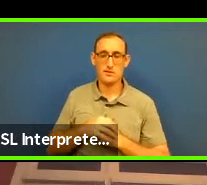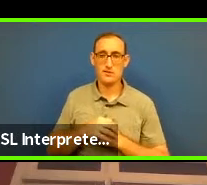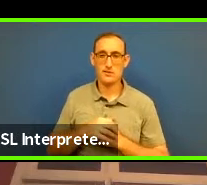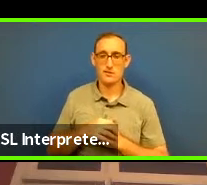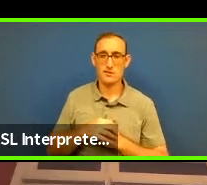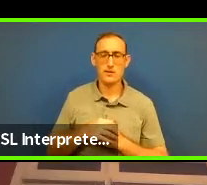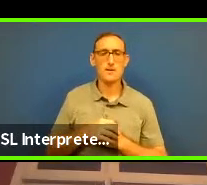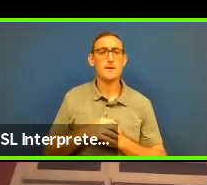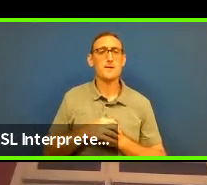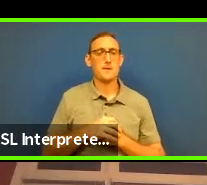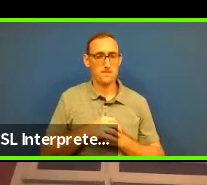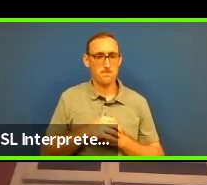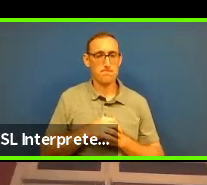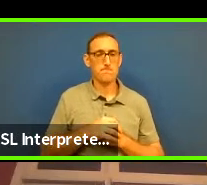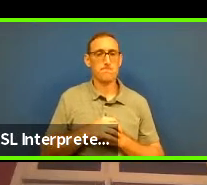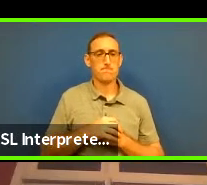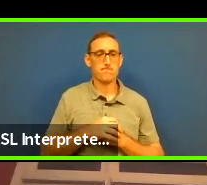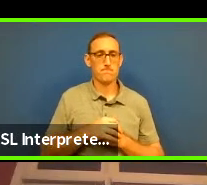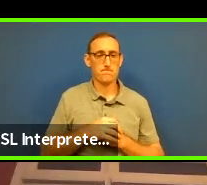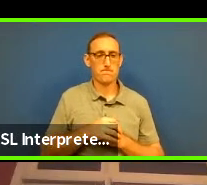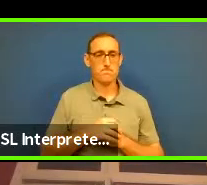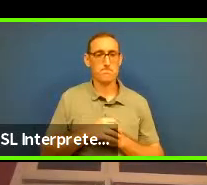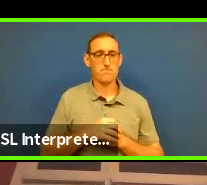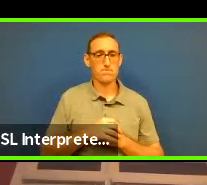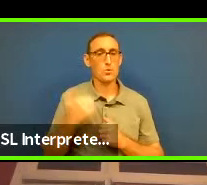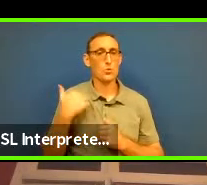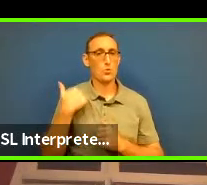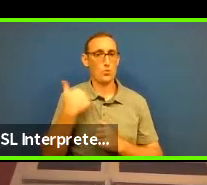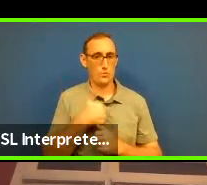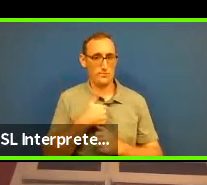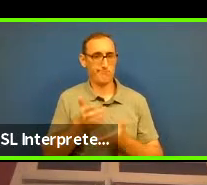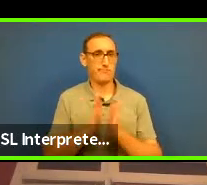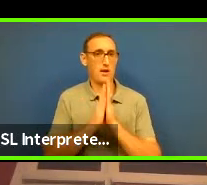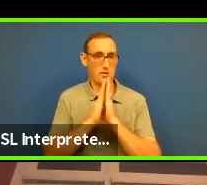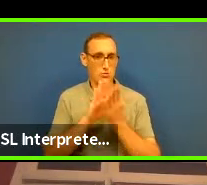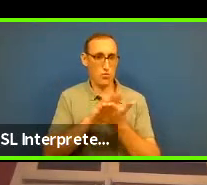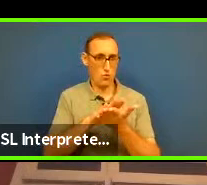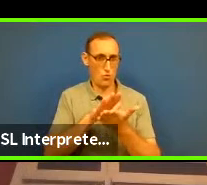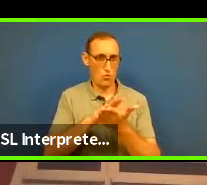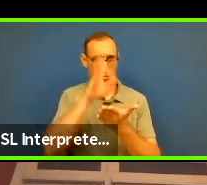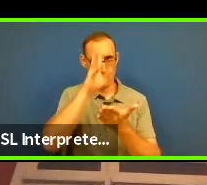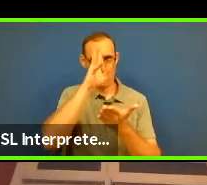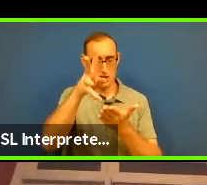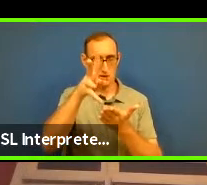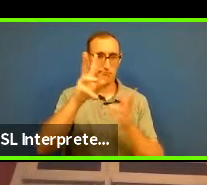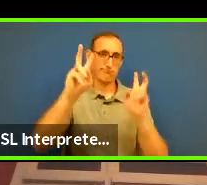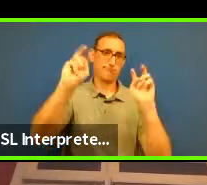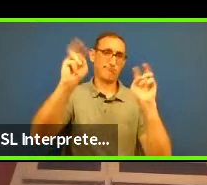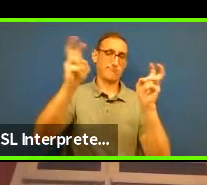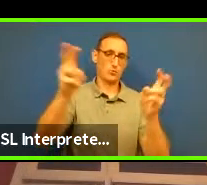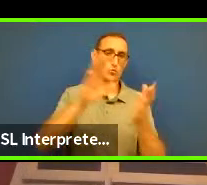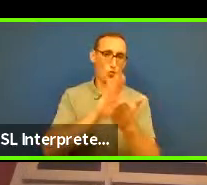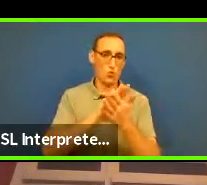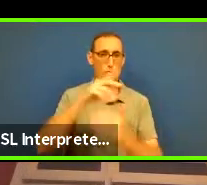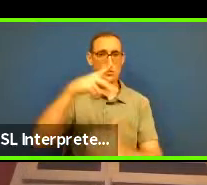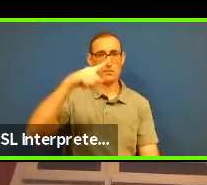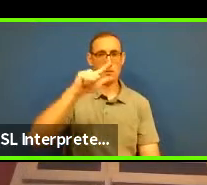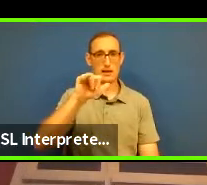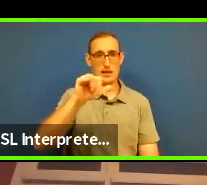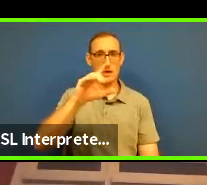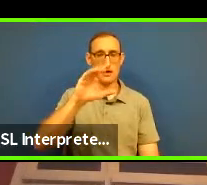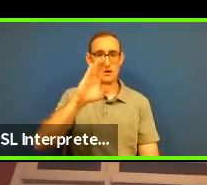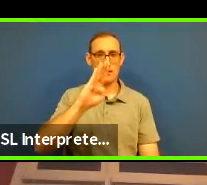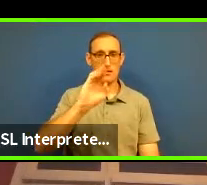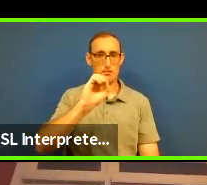So we have asked schools to create what we're calling their school playbook. It's an internal document for their staff.